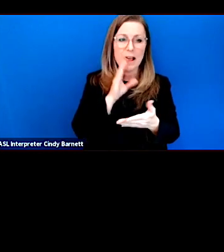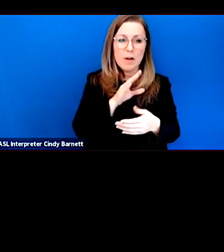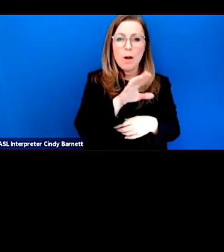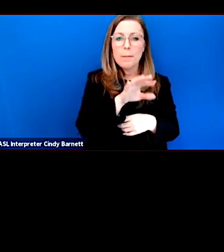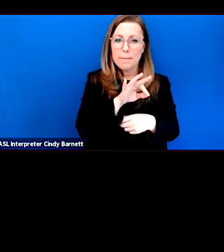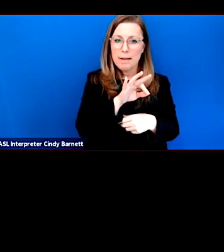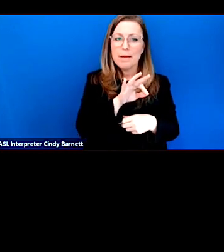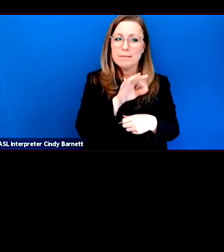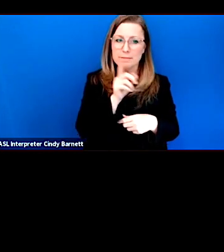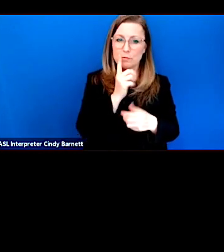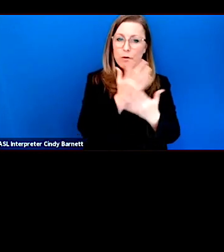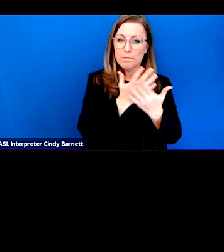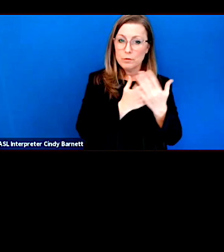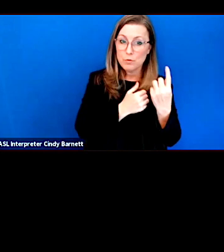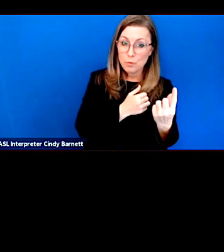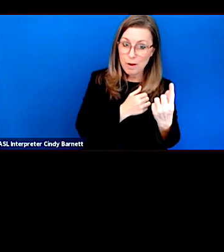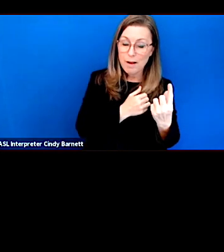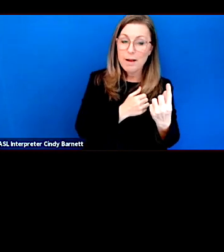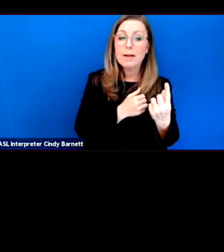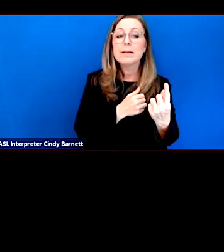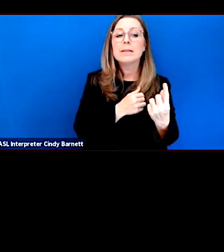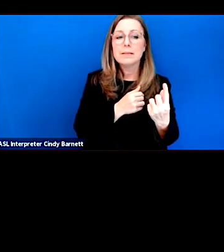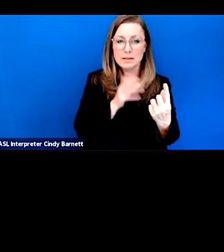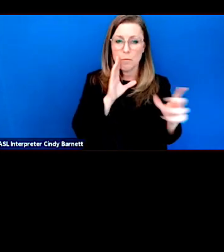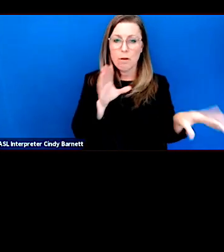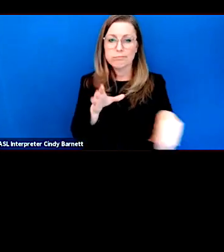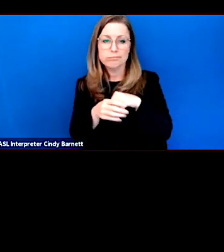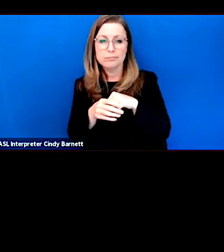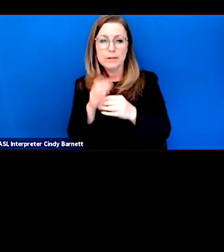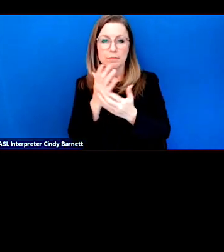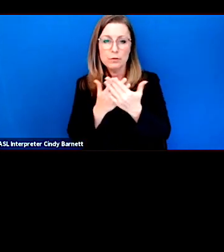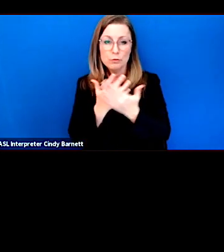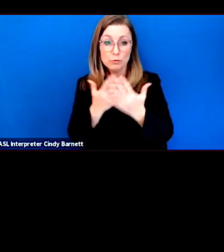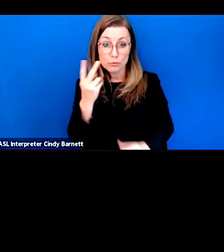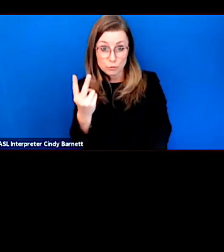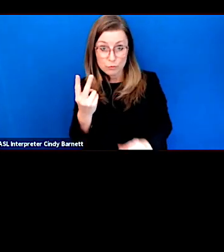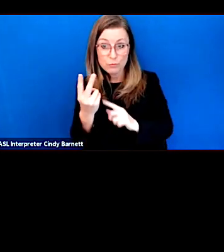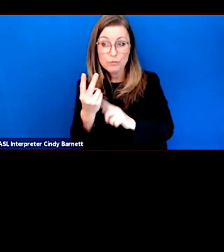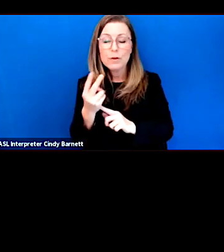the whole piece, and then you're going to go through and do quality appraisal.